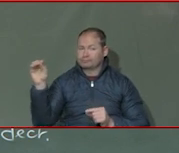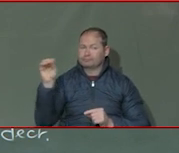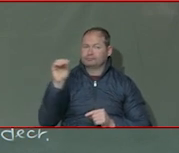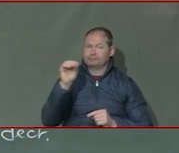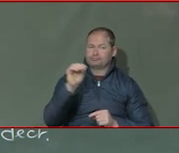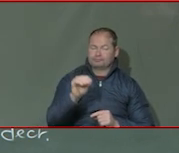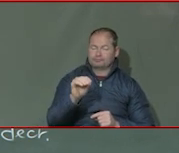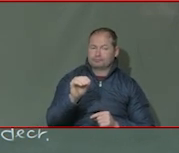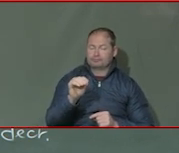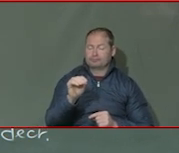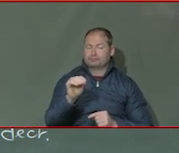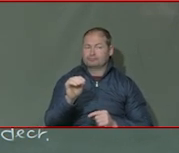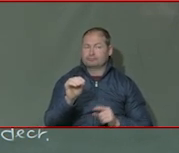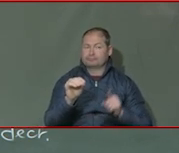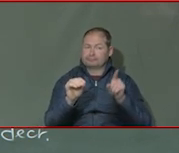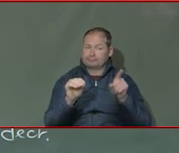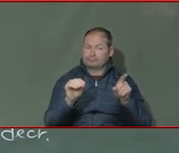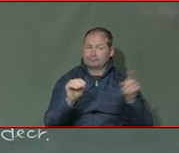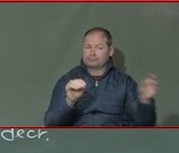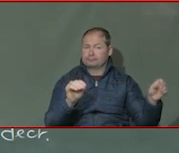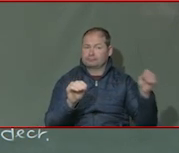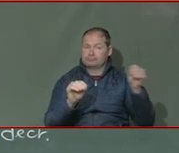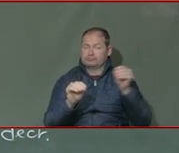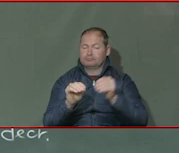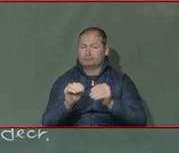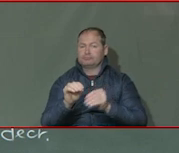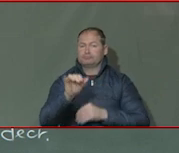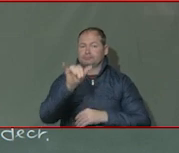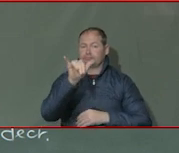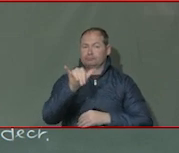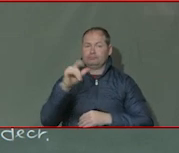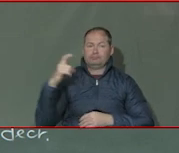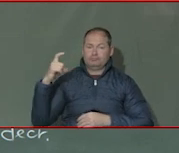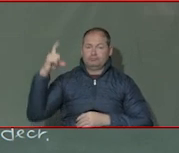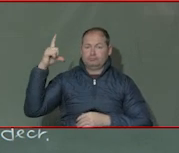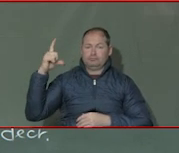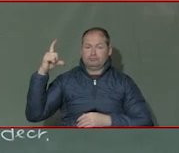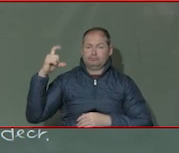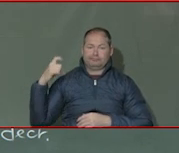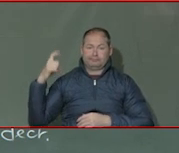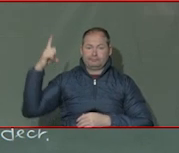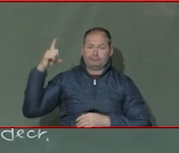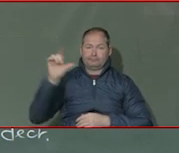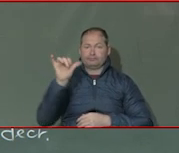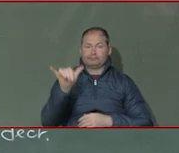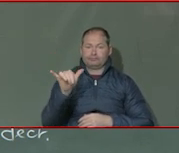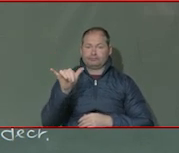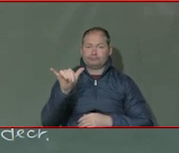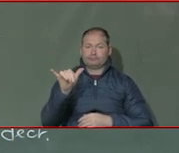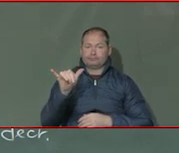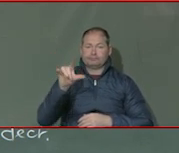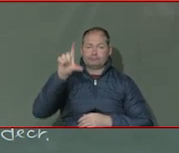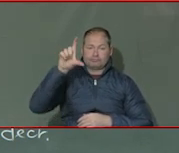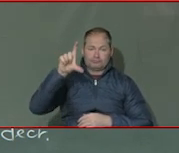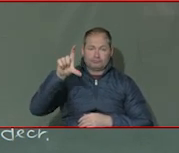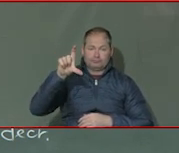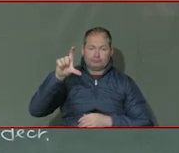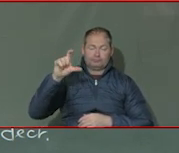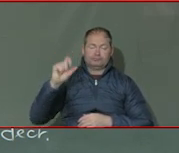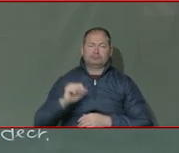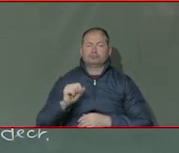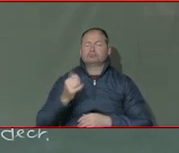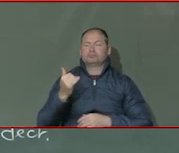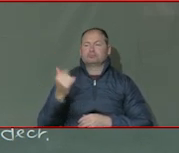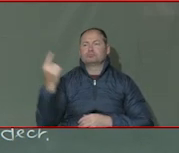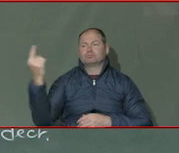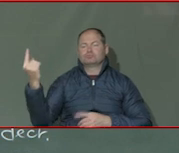from the one parent, the capital Y, and that's how genetics works. You always inherit one allele from the one parent